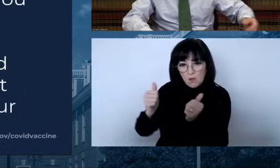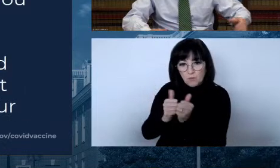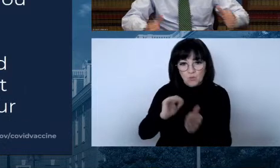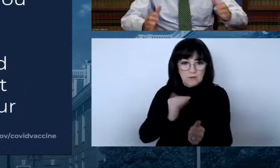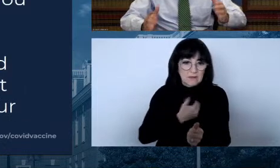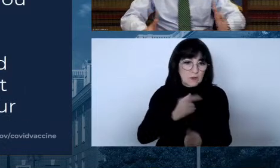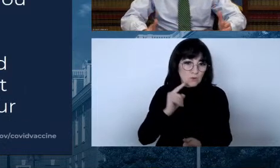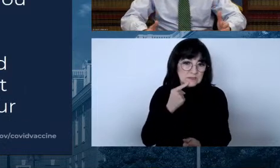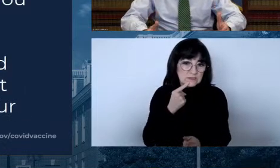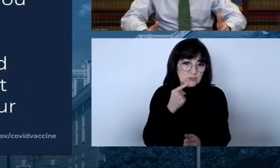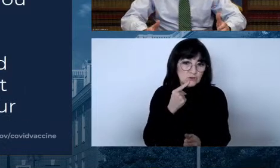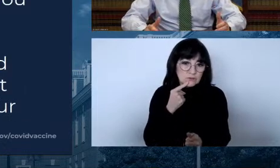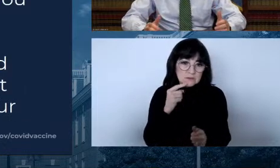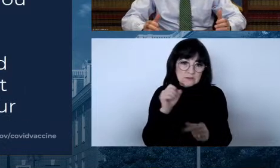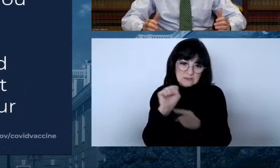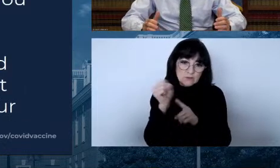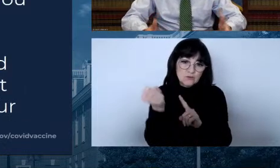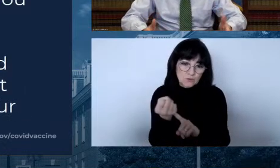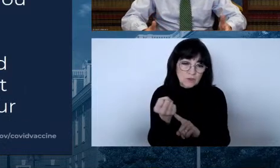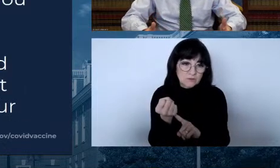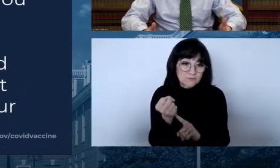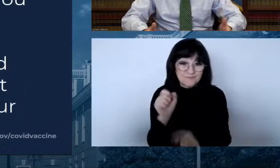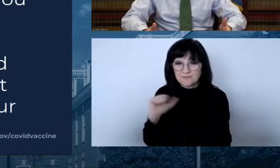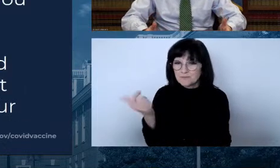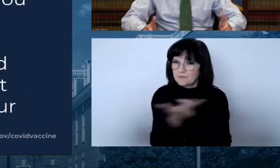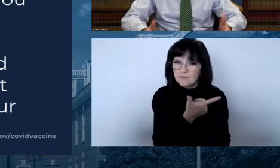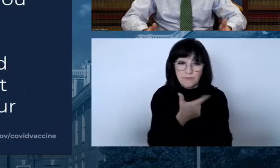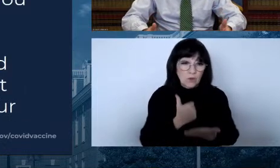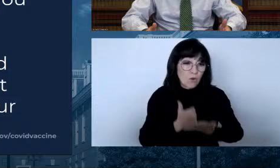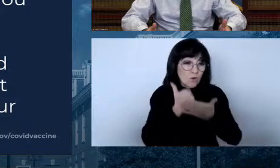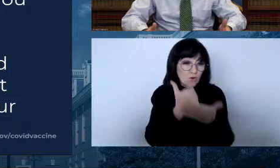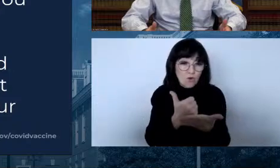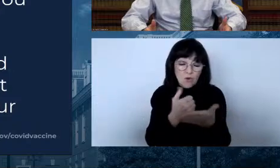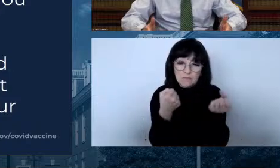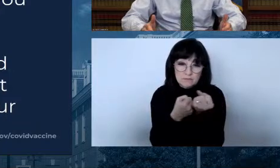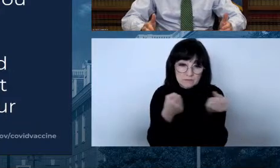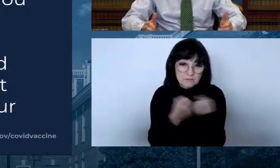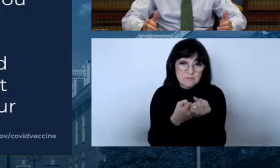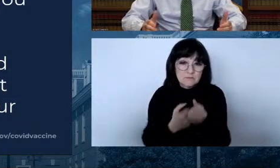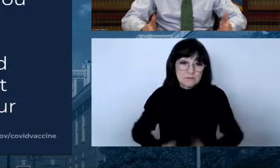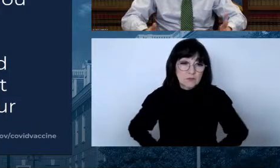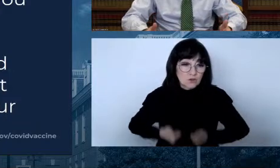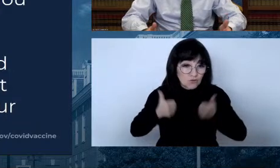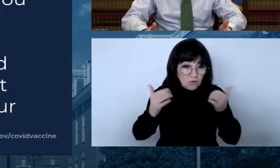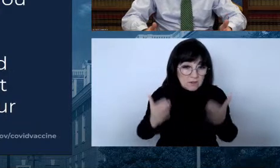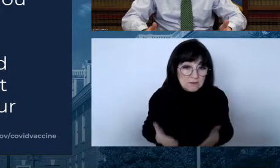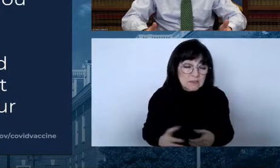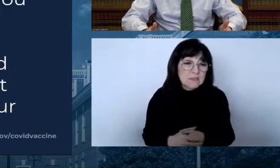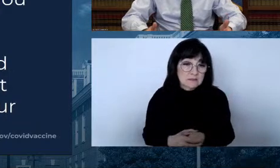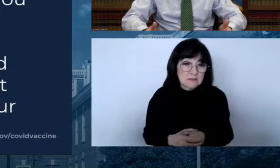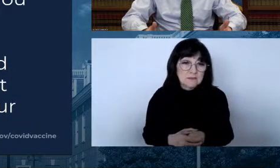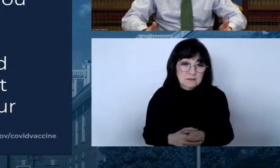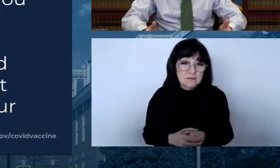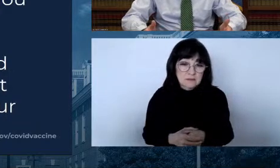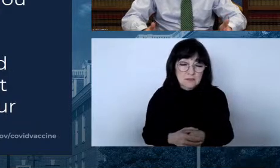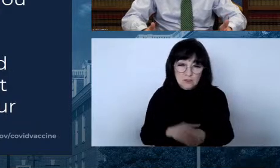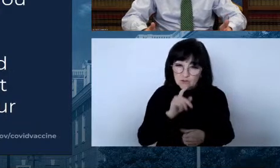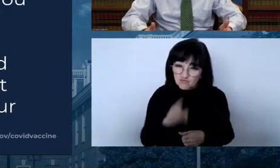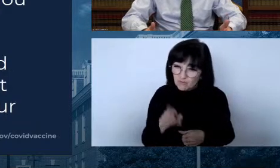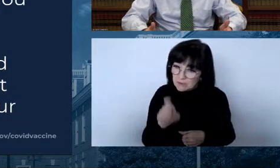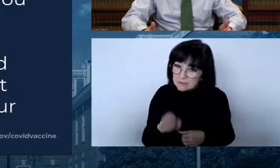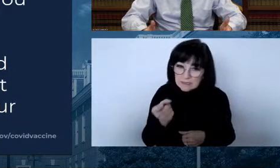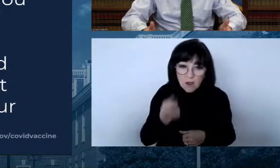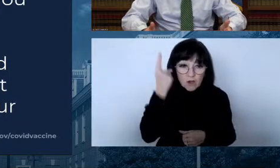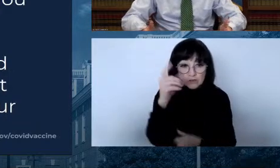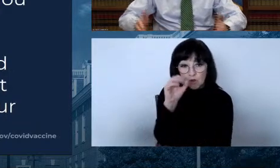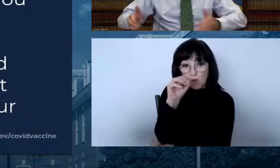everybody can chip in to fight the surge. Residents really need to understand that the